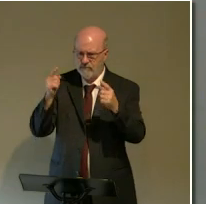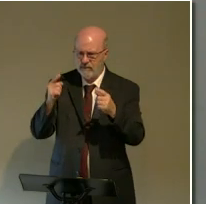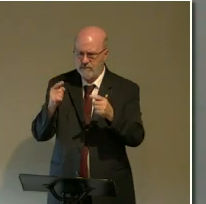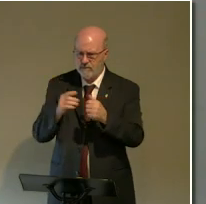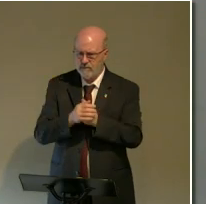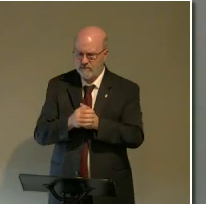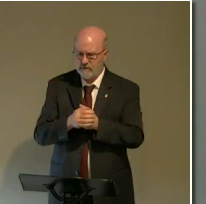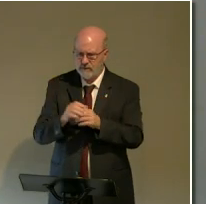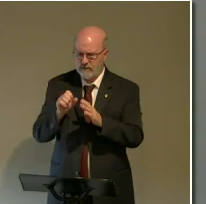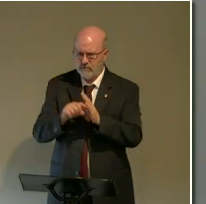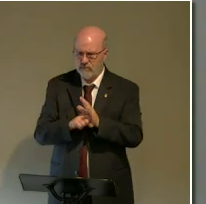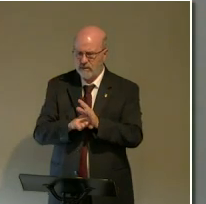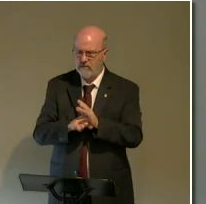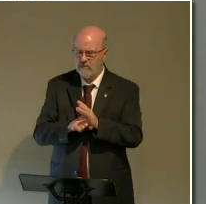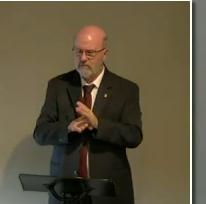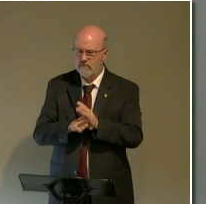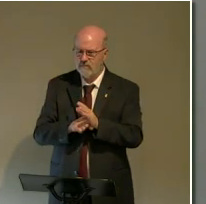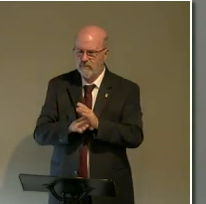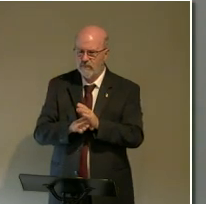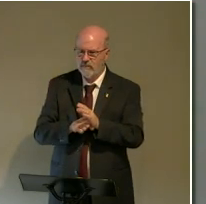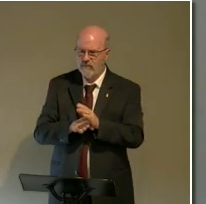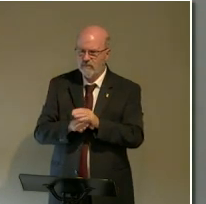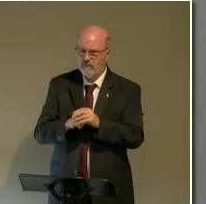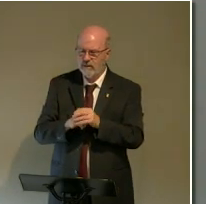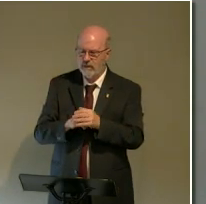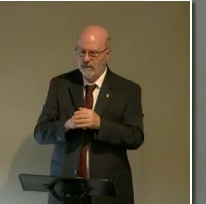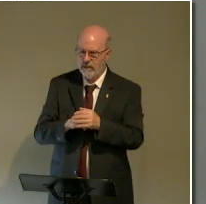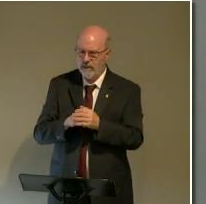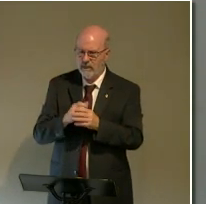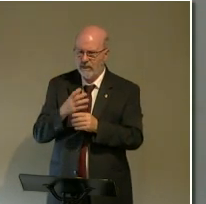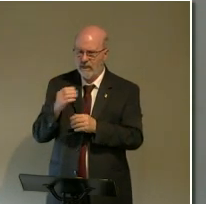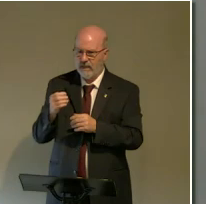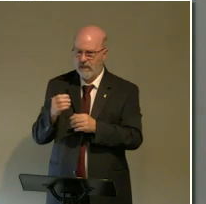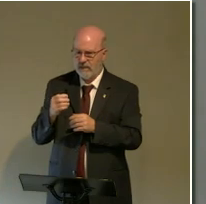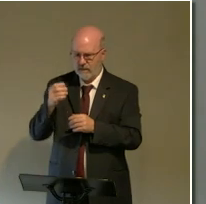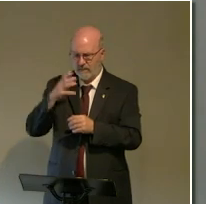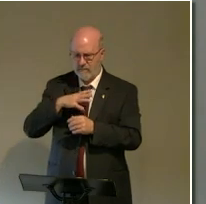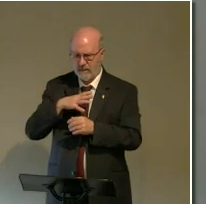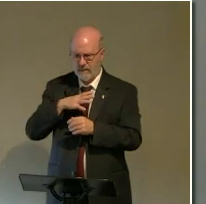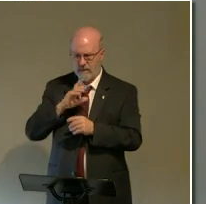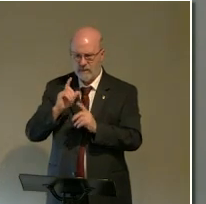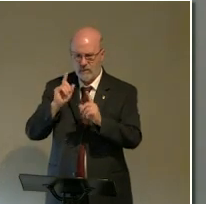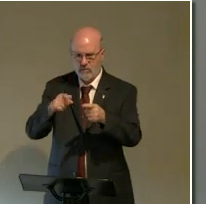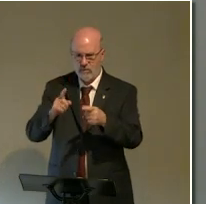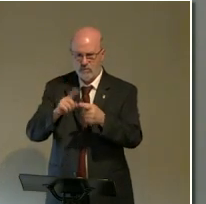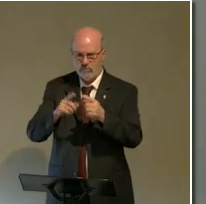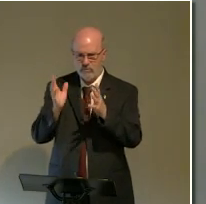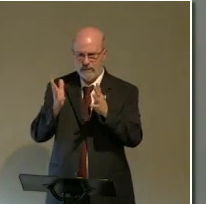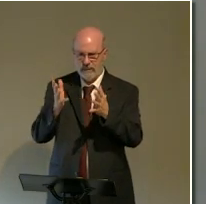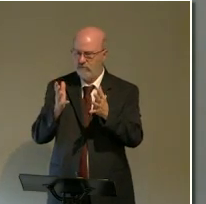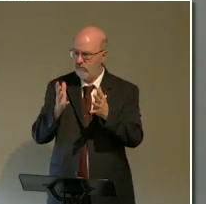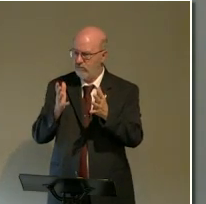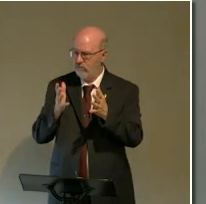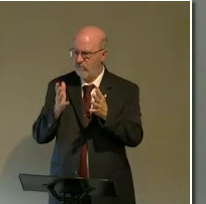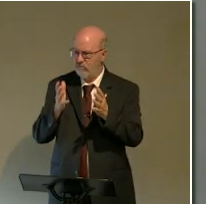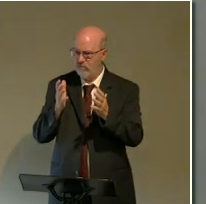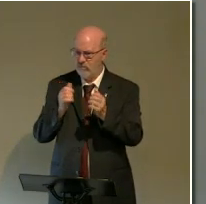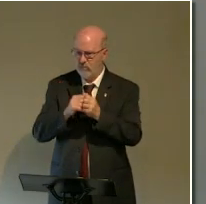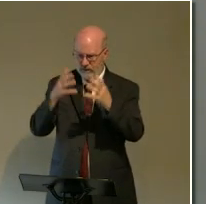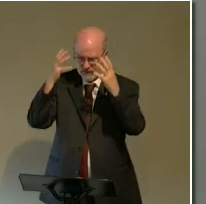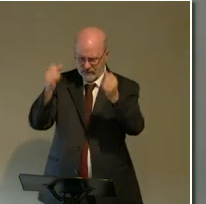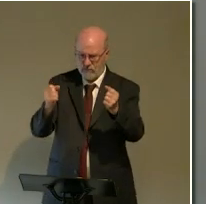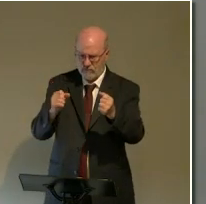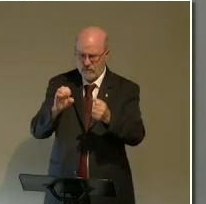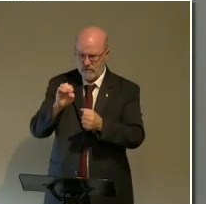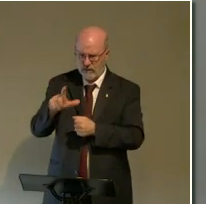in the States. He's a conservative. And this guy had to go down to interview this president of